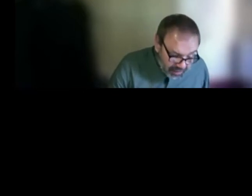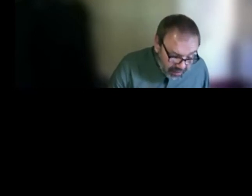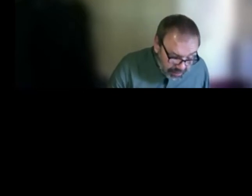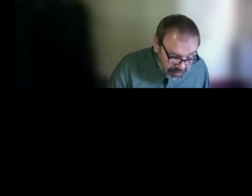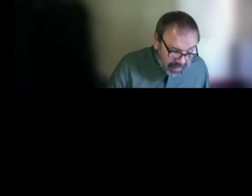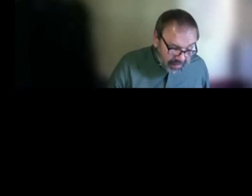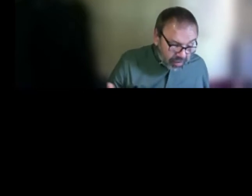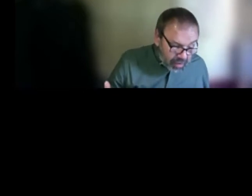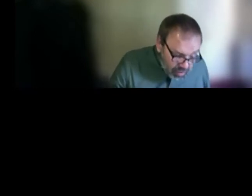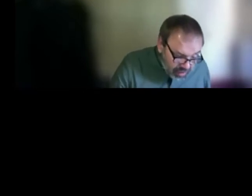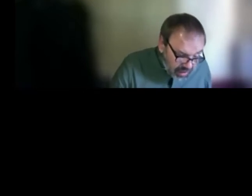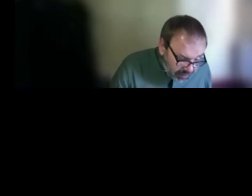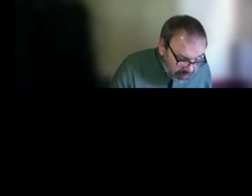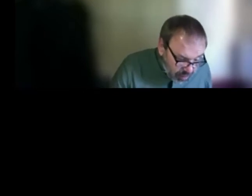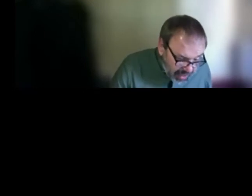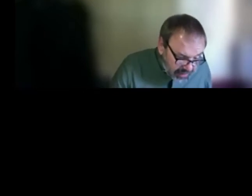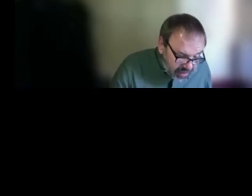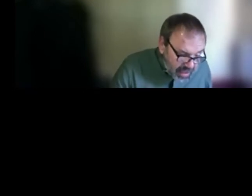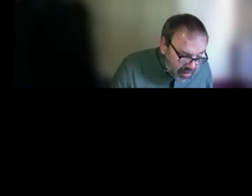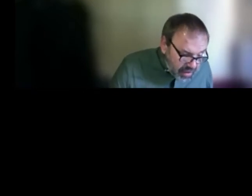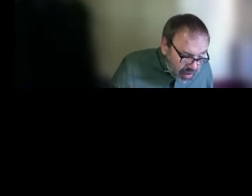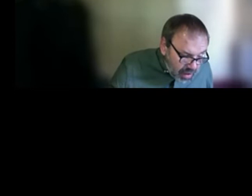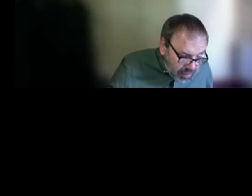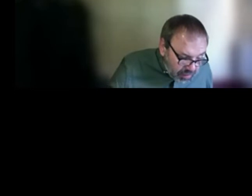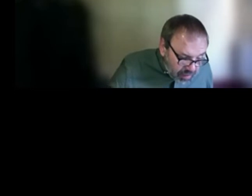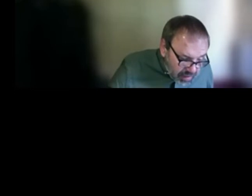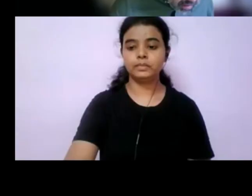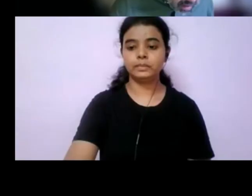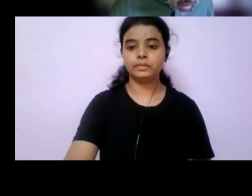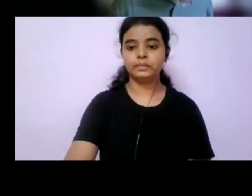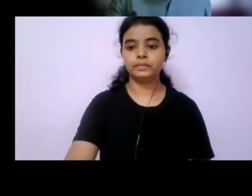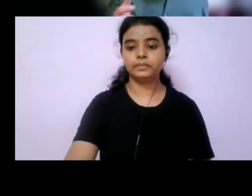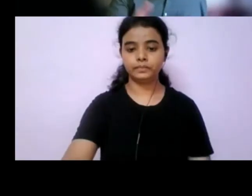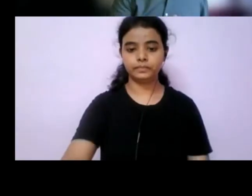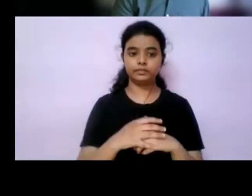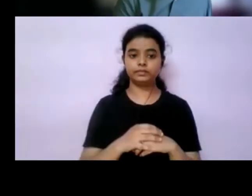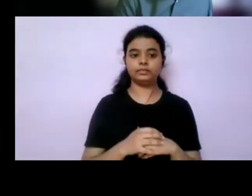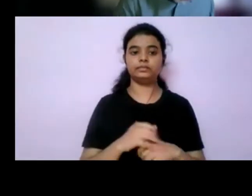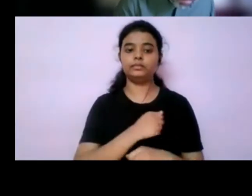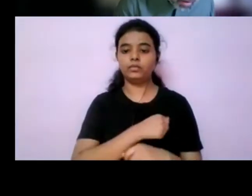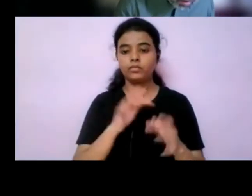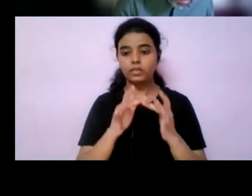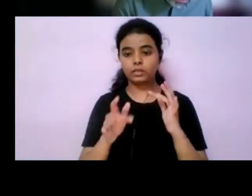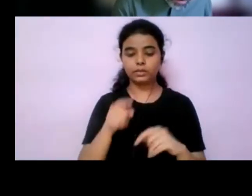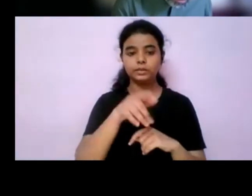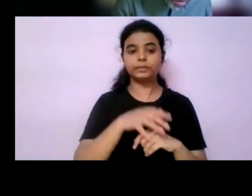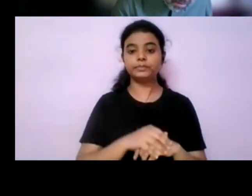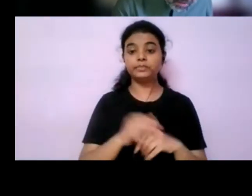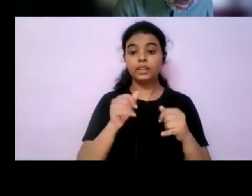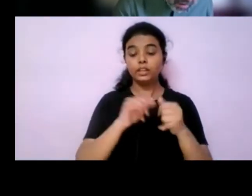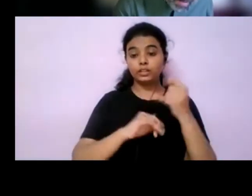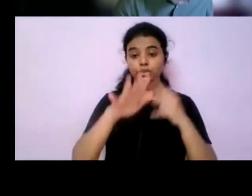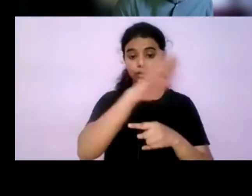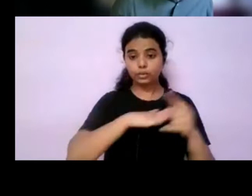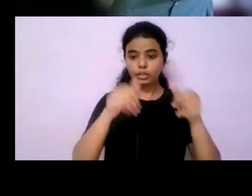of different perspectives. You can look at different ways that you can go through this. So in the social model, we focus on the